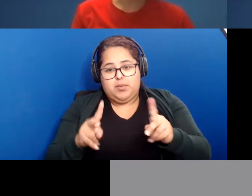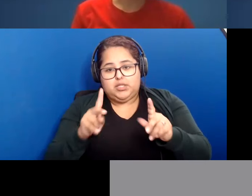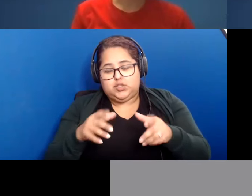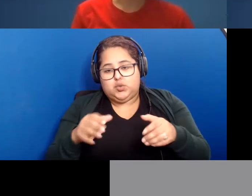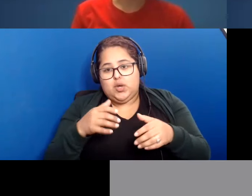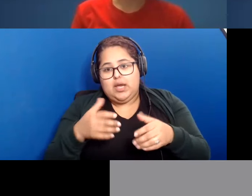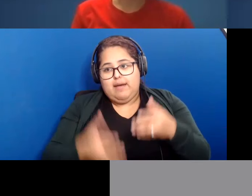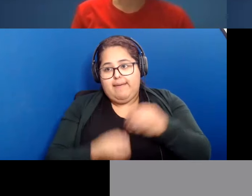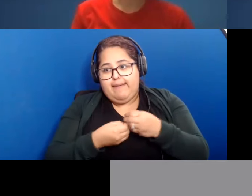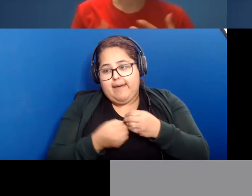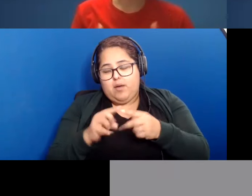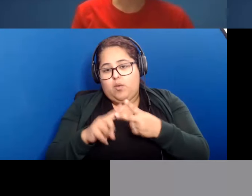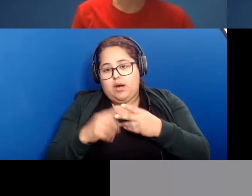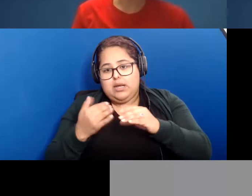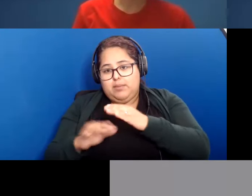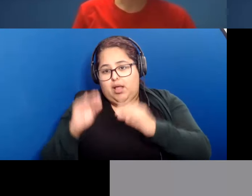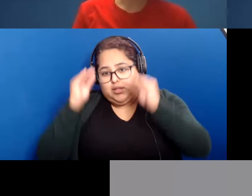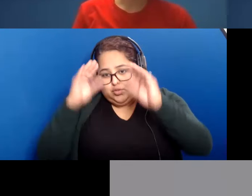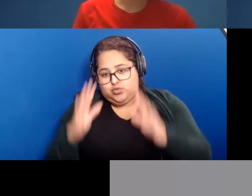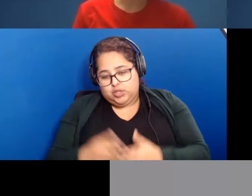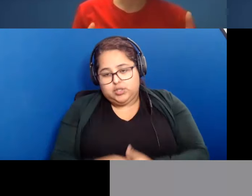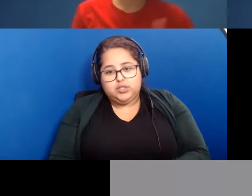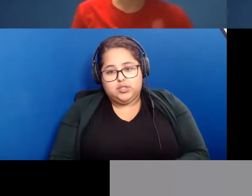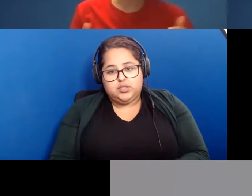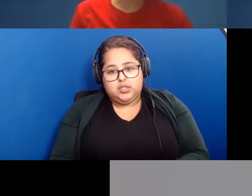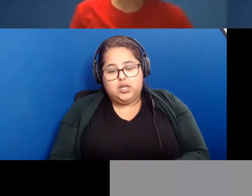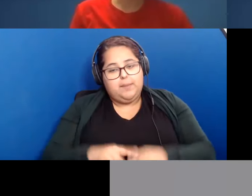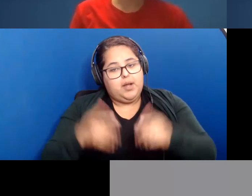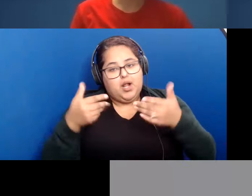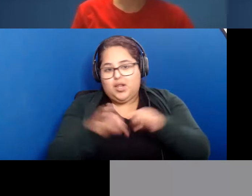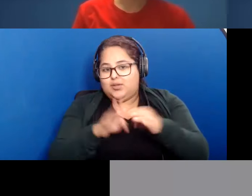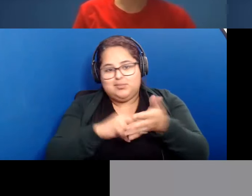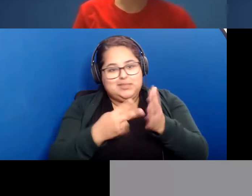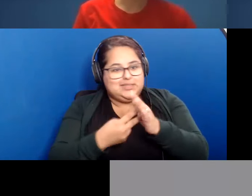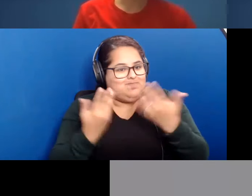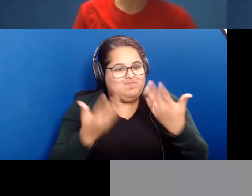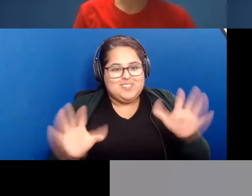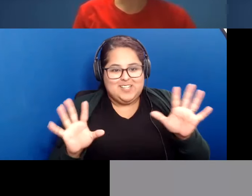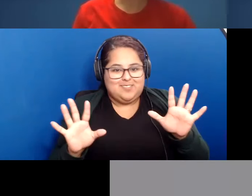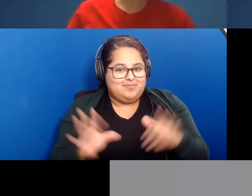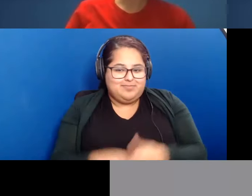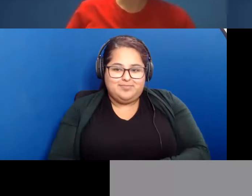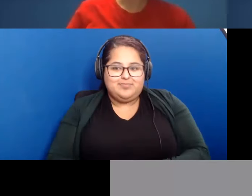if it's an online class, see if they have room for you. But closed, you cannot waitlist, you cannot add.